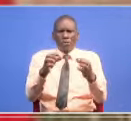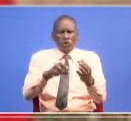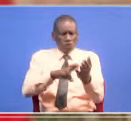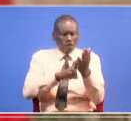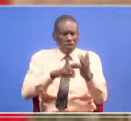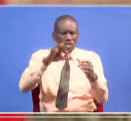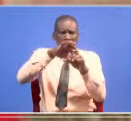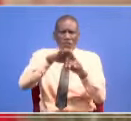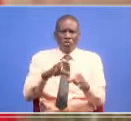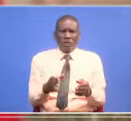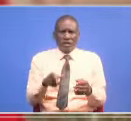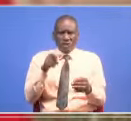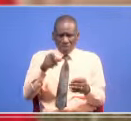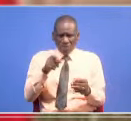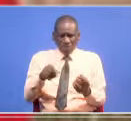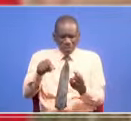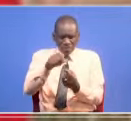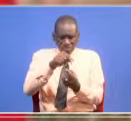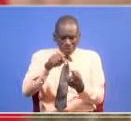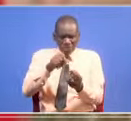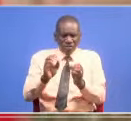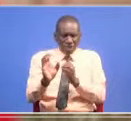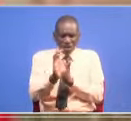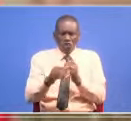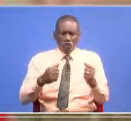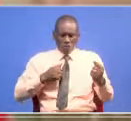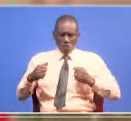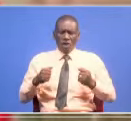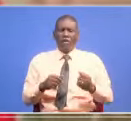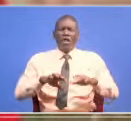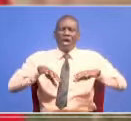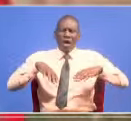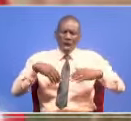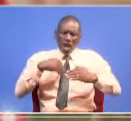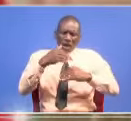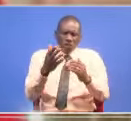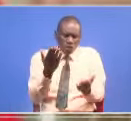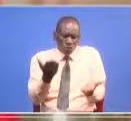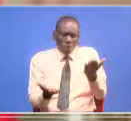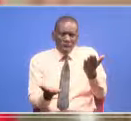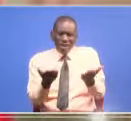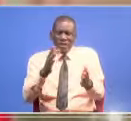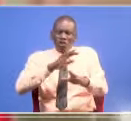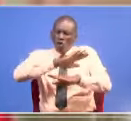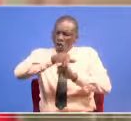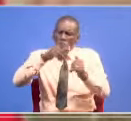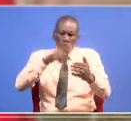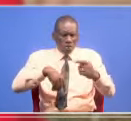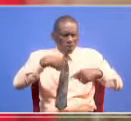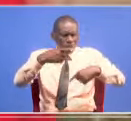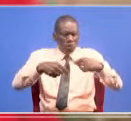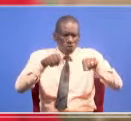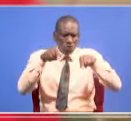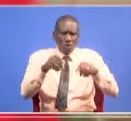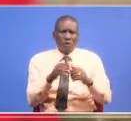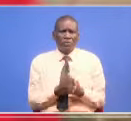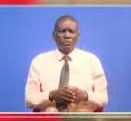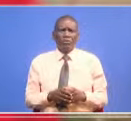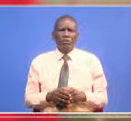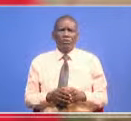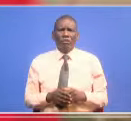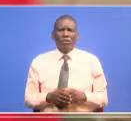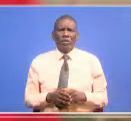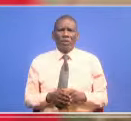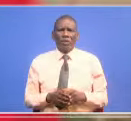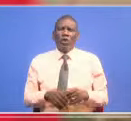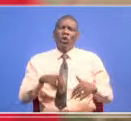voters in this particular country, having assessed all that has been going on in the course of the day? Yes. In the course of